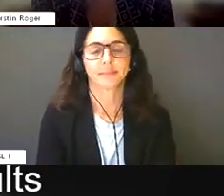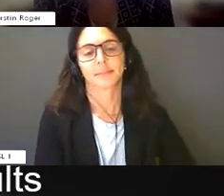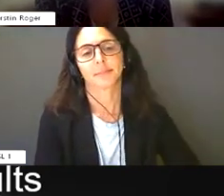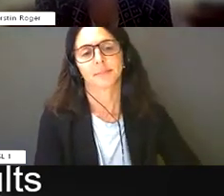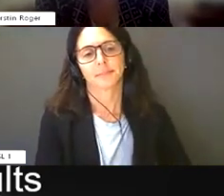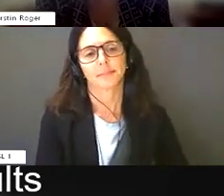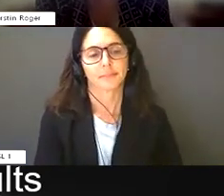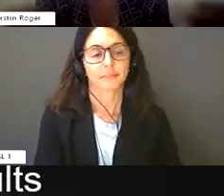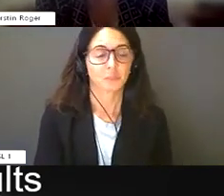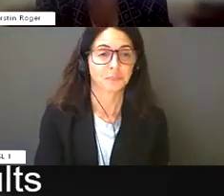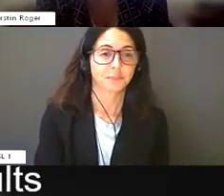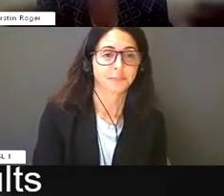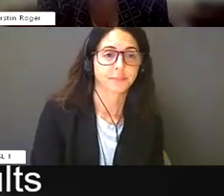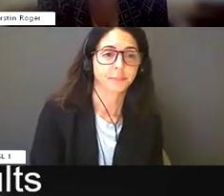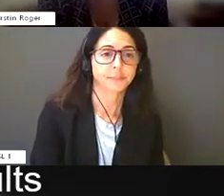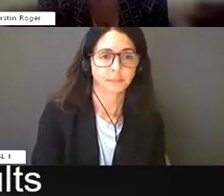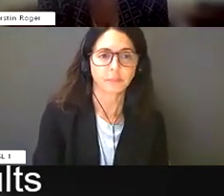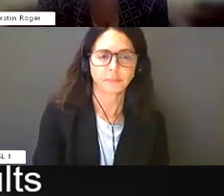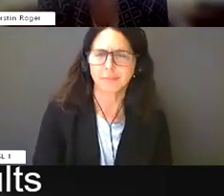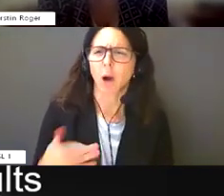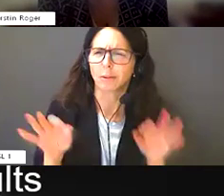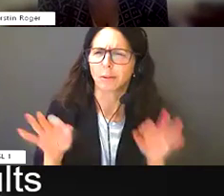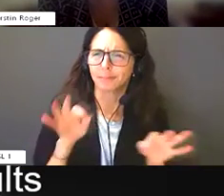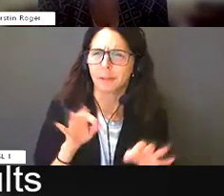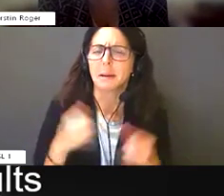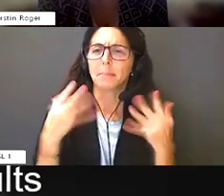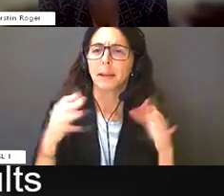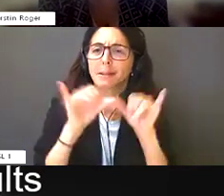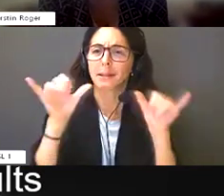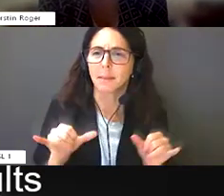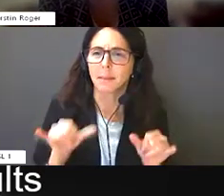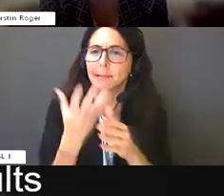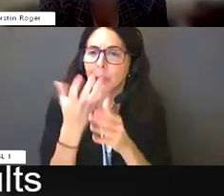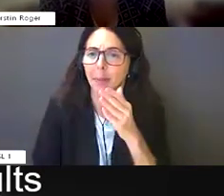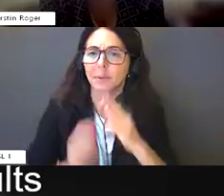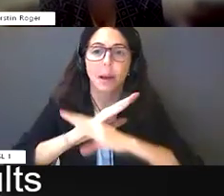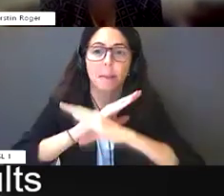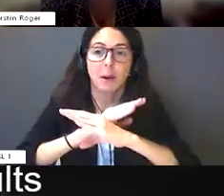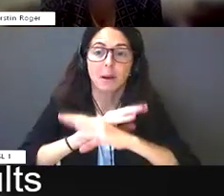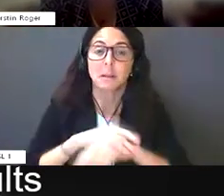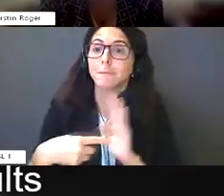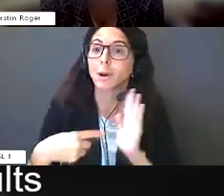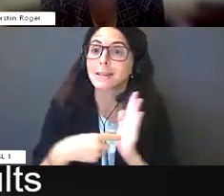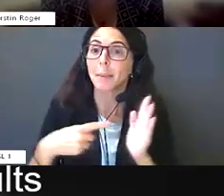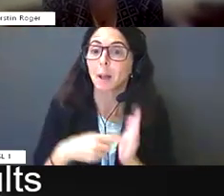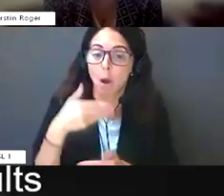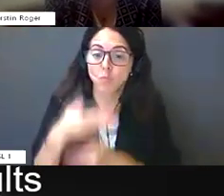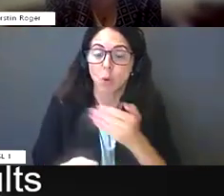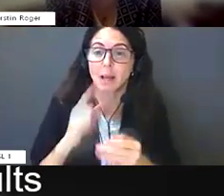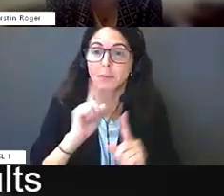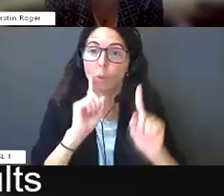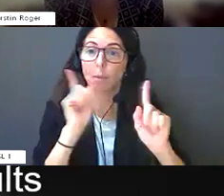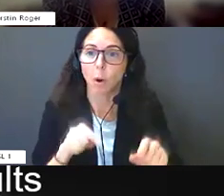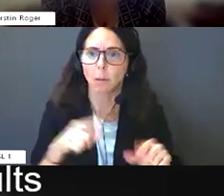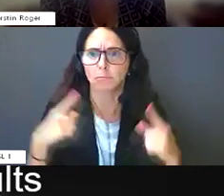As I mentioned earlier, there are some systemic gaps and barriers as well. So there's the complexity of the reporting process, and there's a